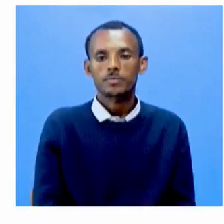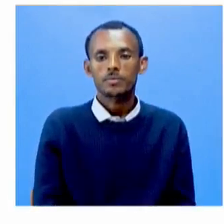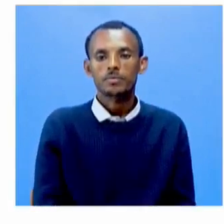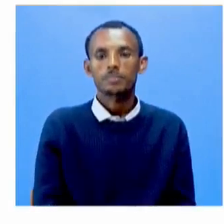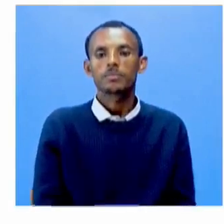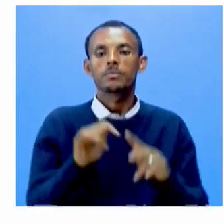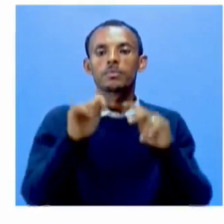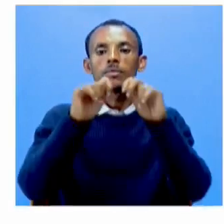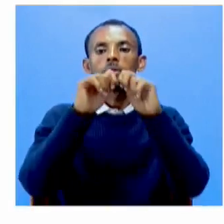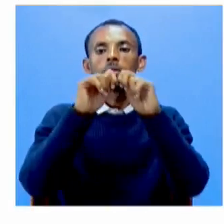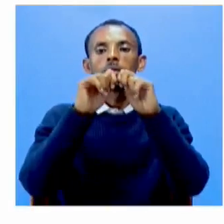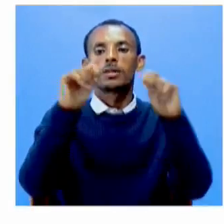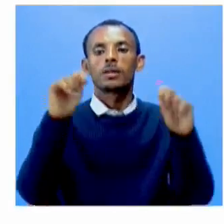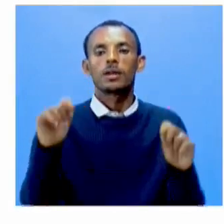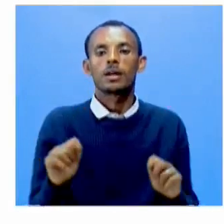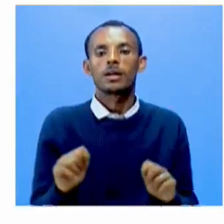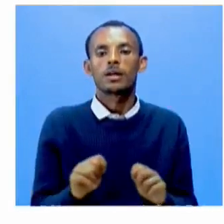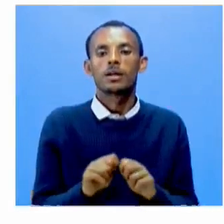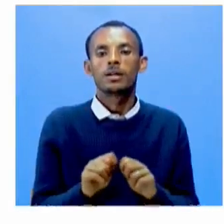triangle